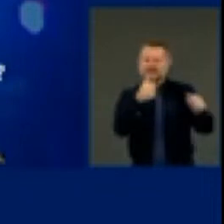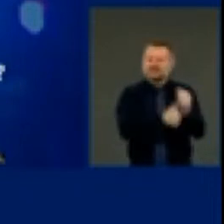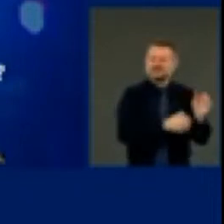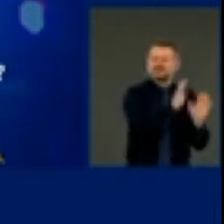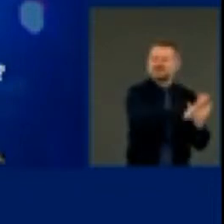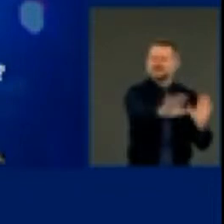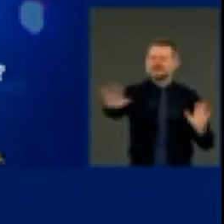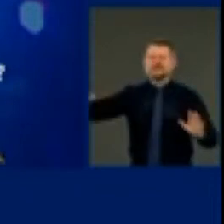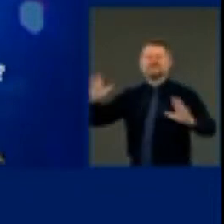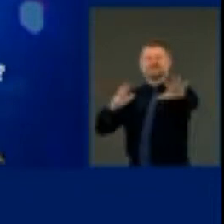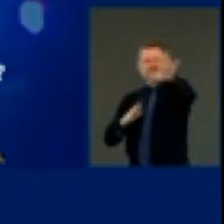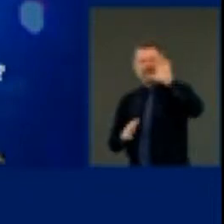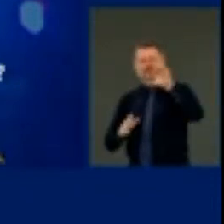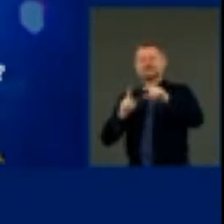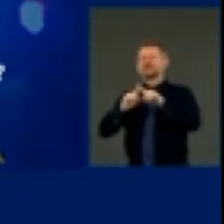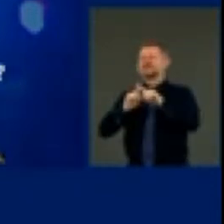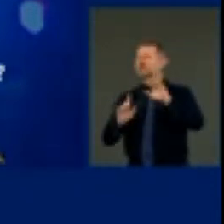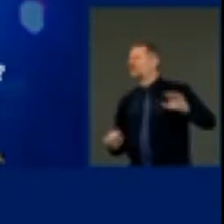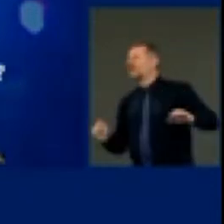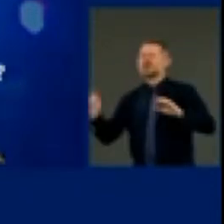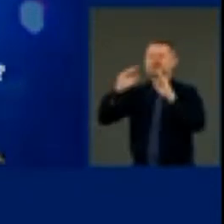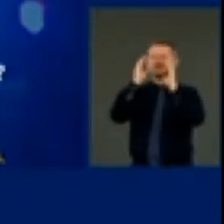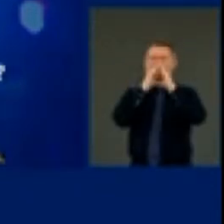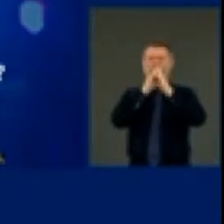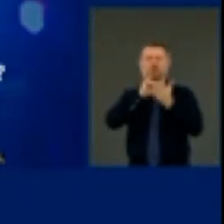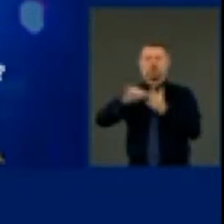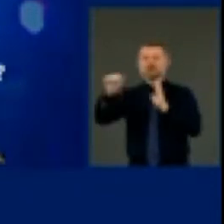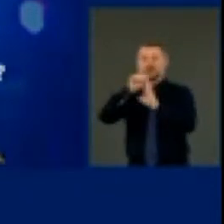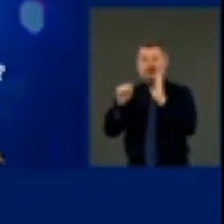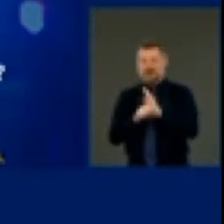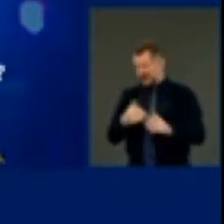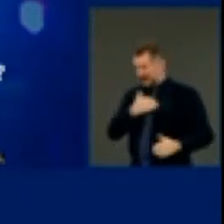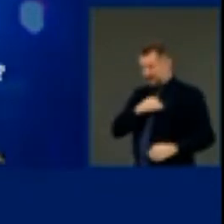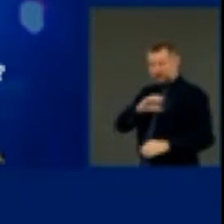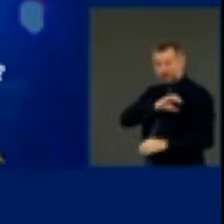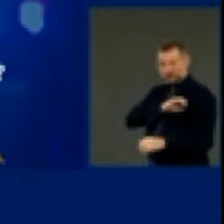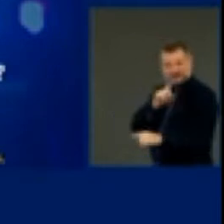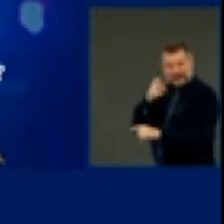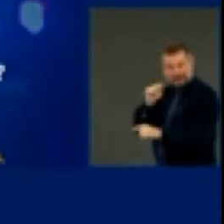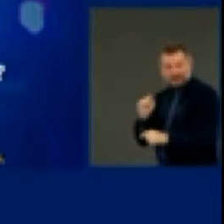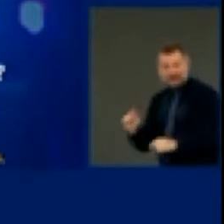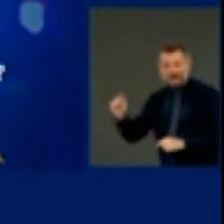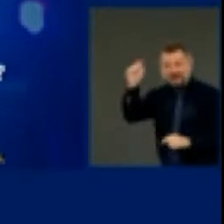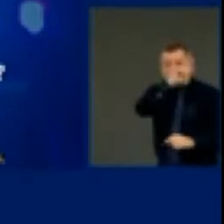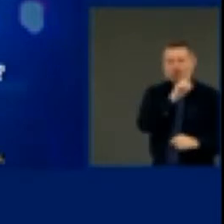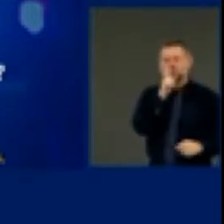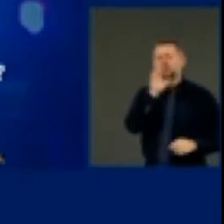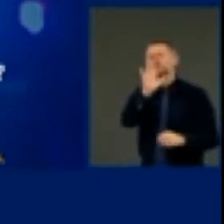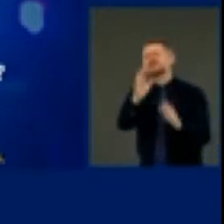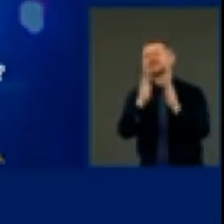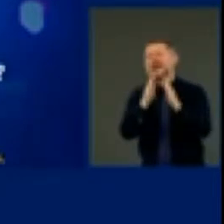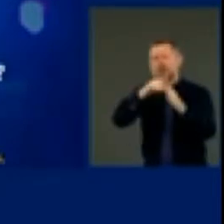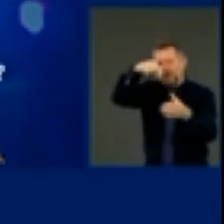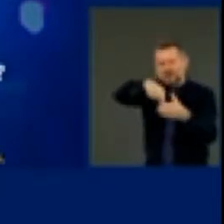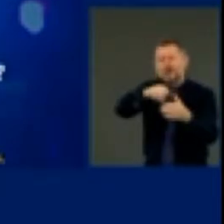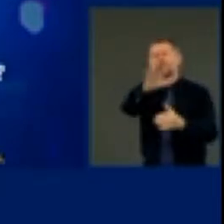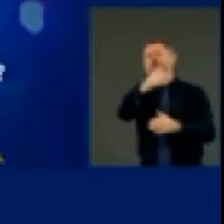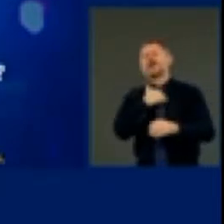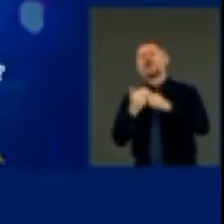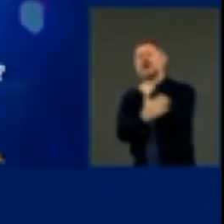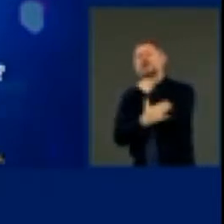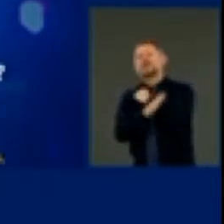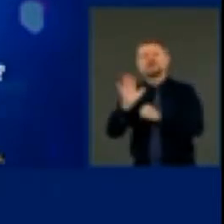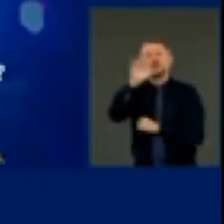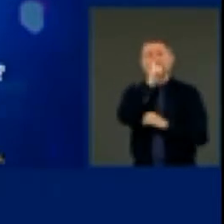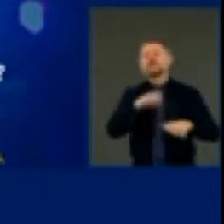police department. Who's doing it in your city? Who's doing it in your county? Only 288